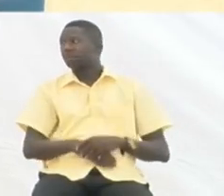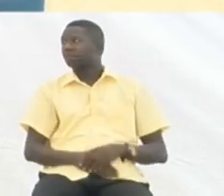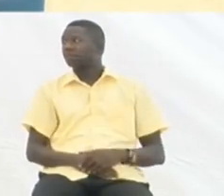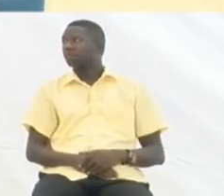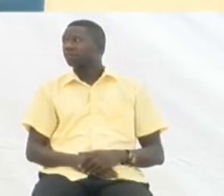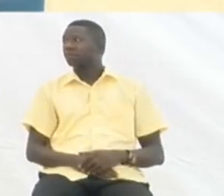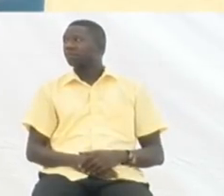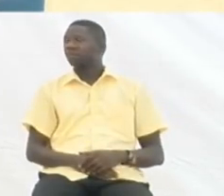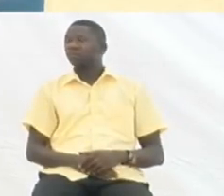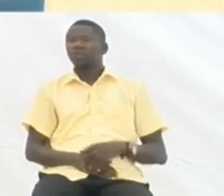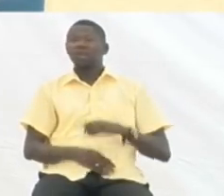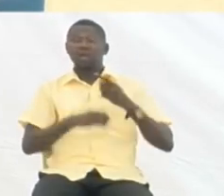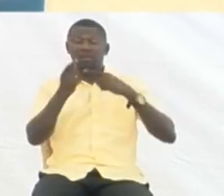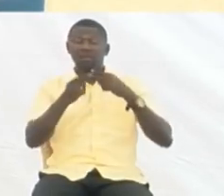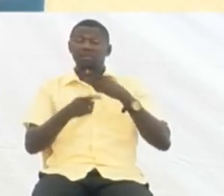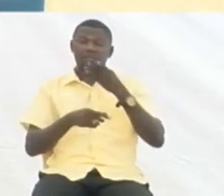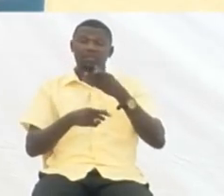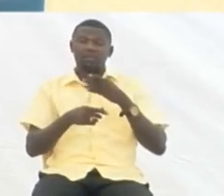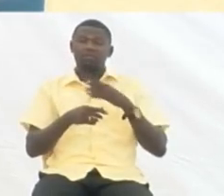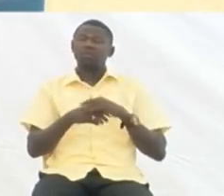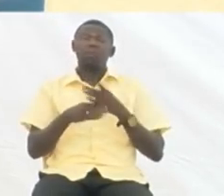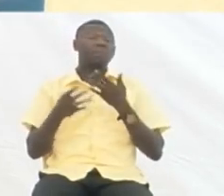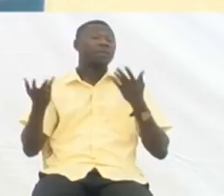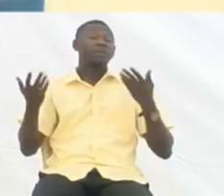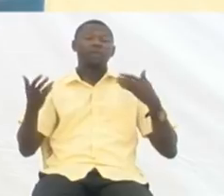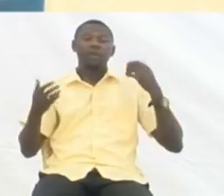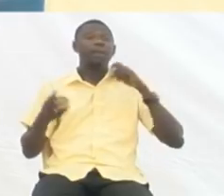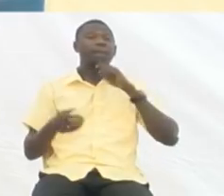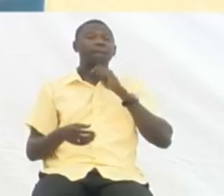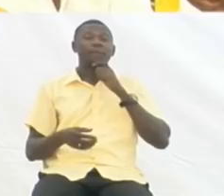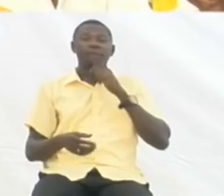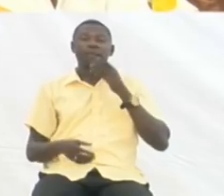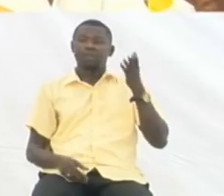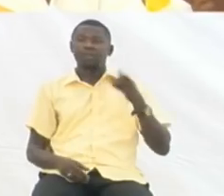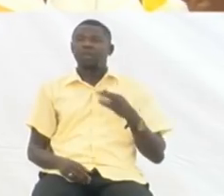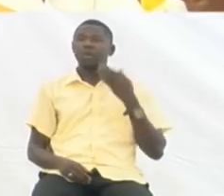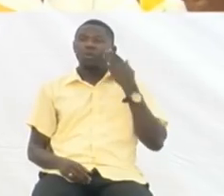parked. After this incident, you will have many men.